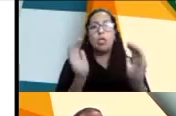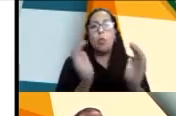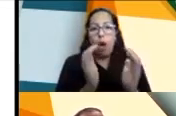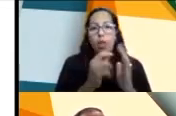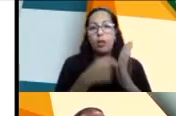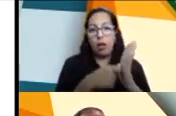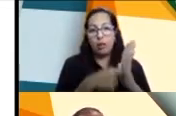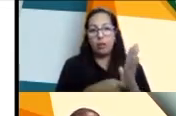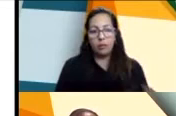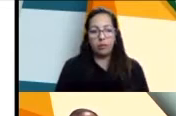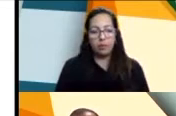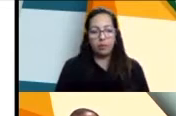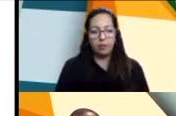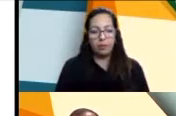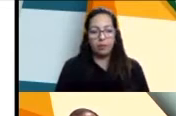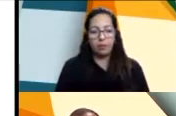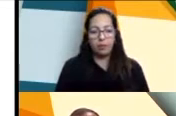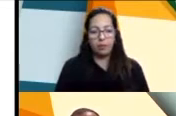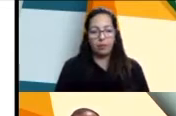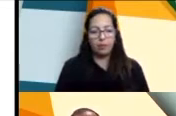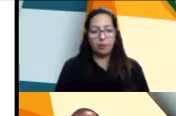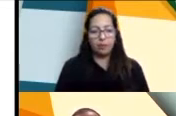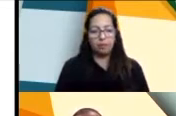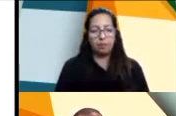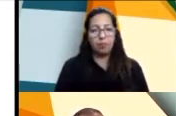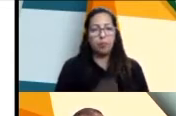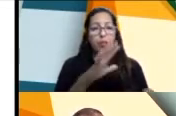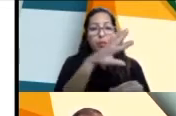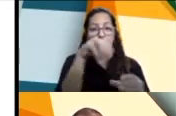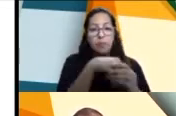cost. Again, this cost is considering all the